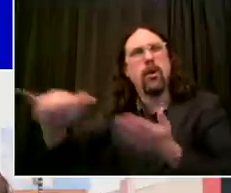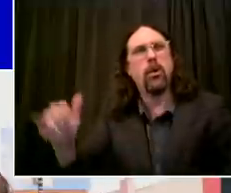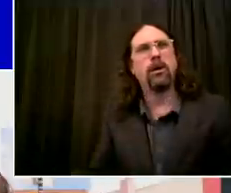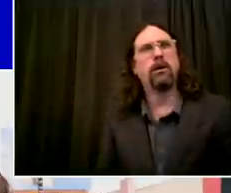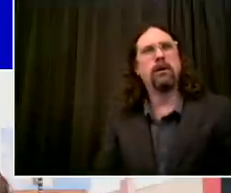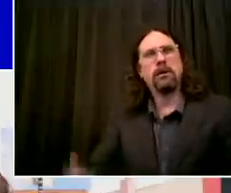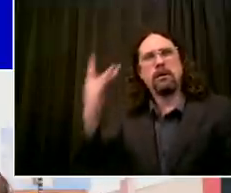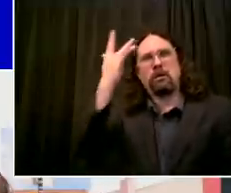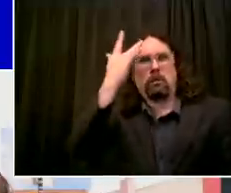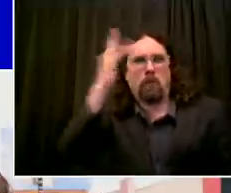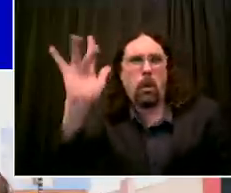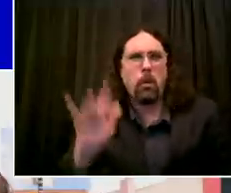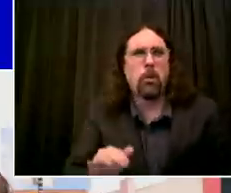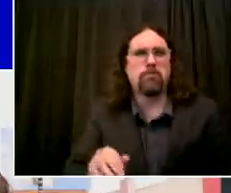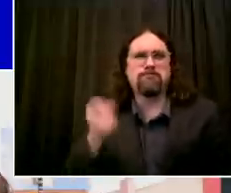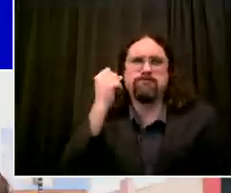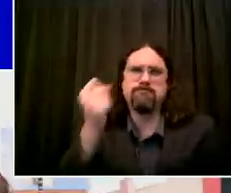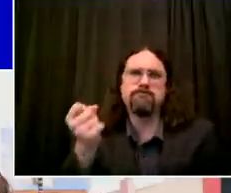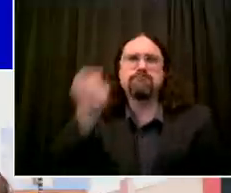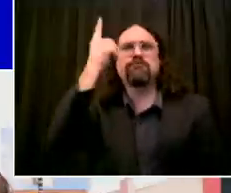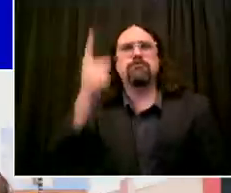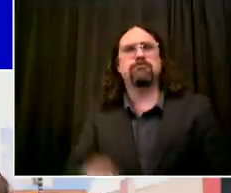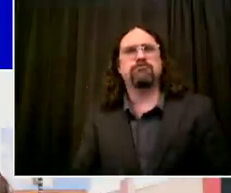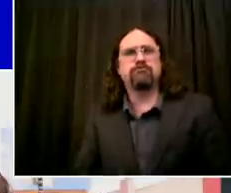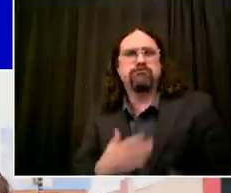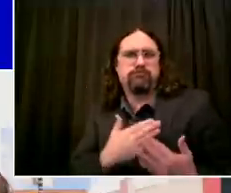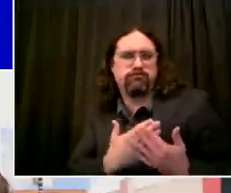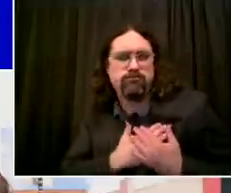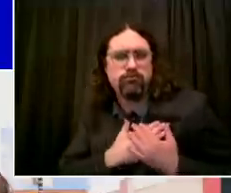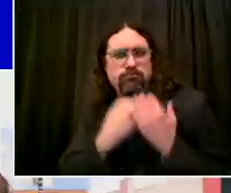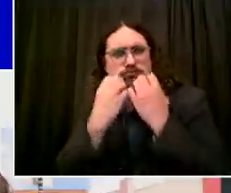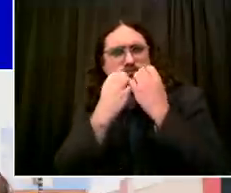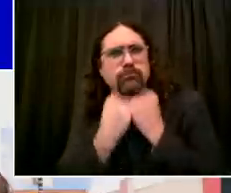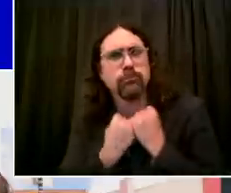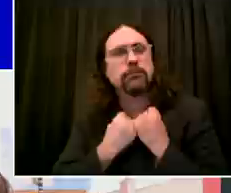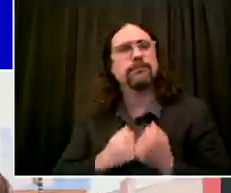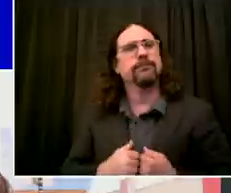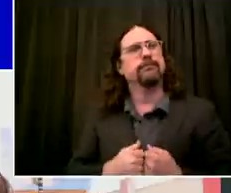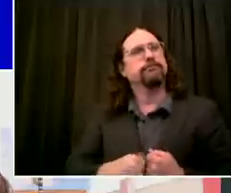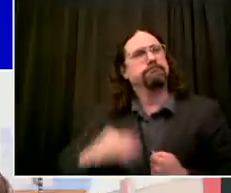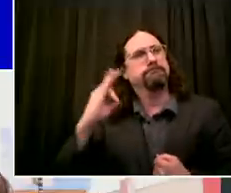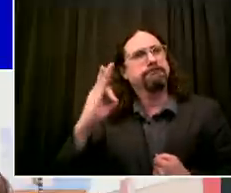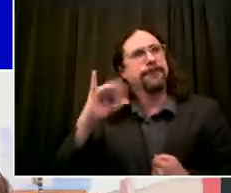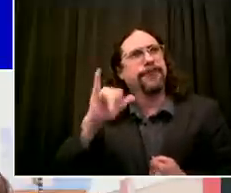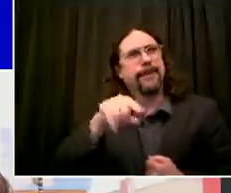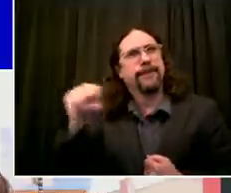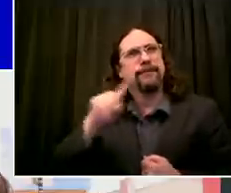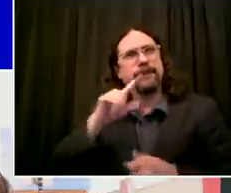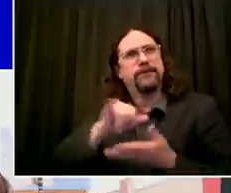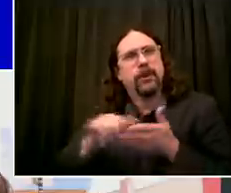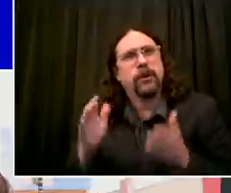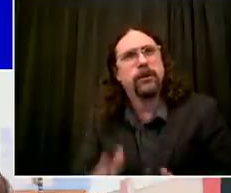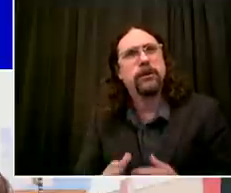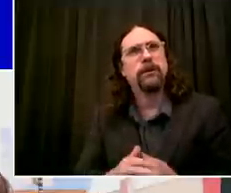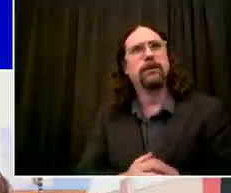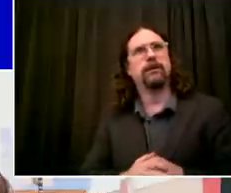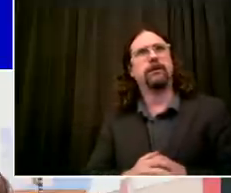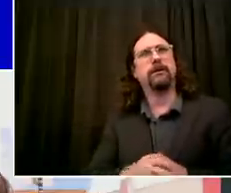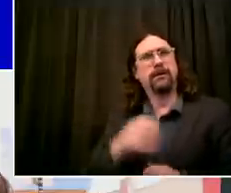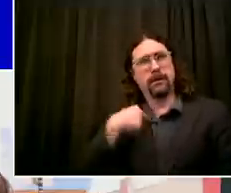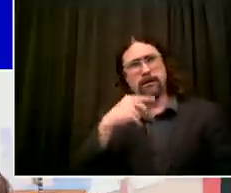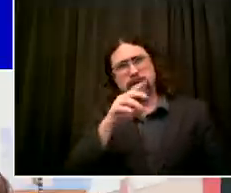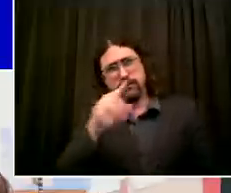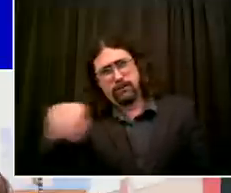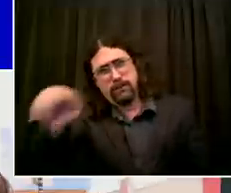York City, who care about your neighborhoods, care about the city, care about creating a better world, care about creating a more just world. Thank